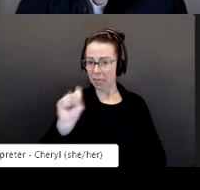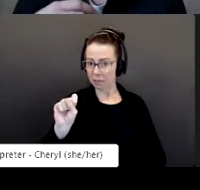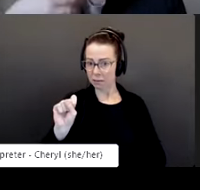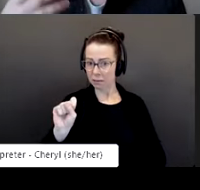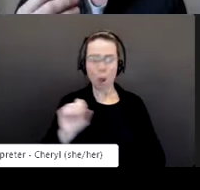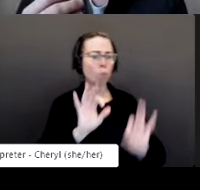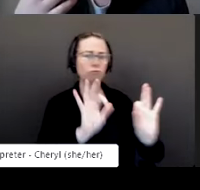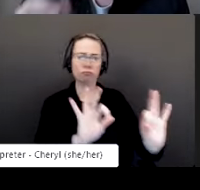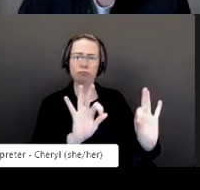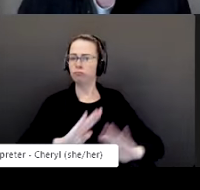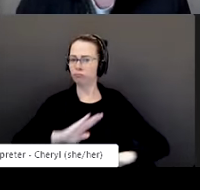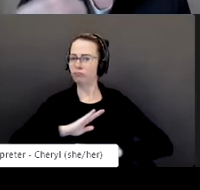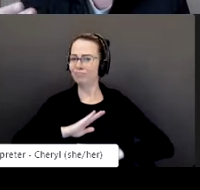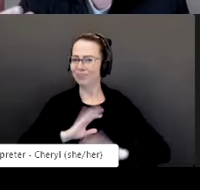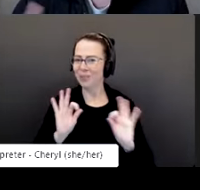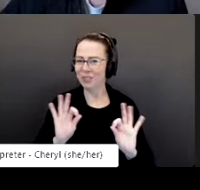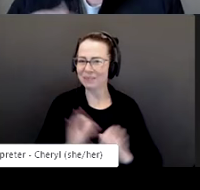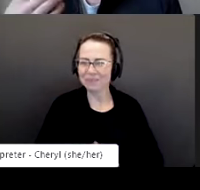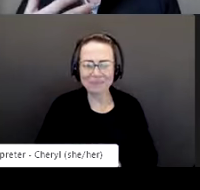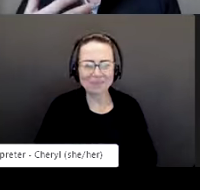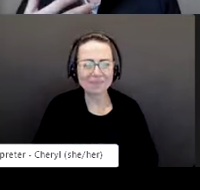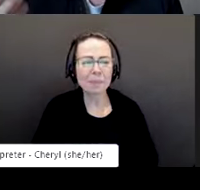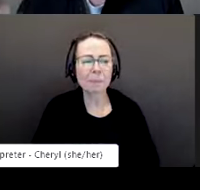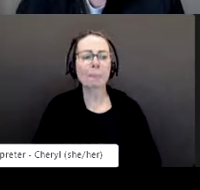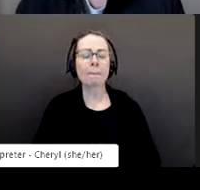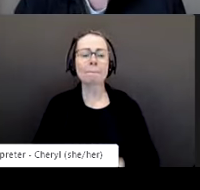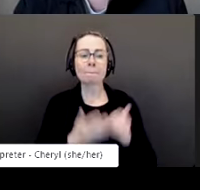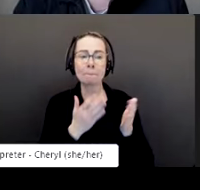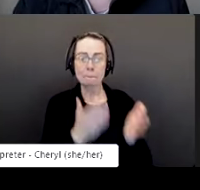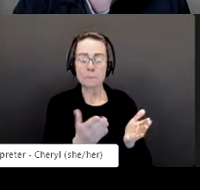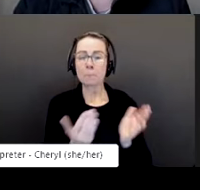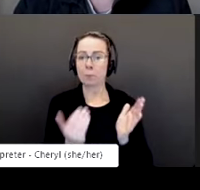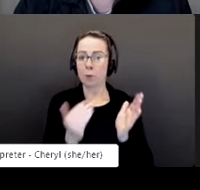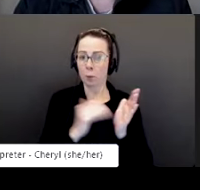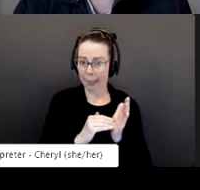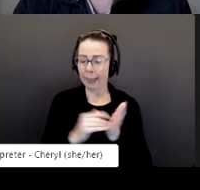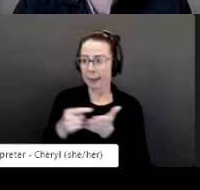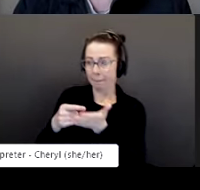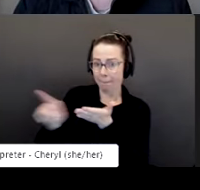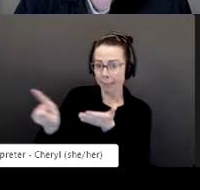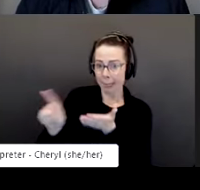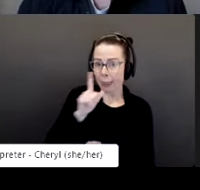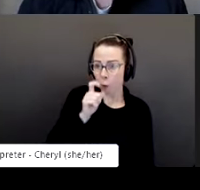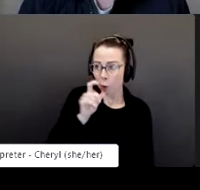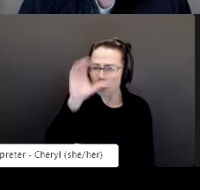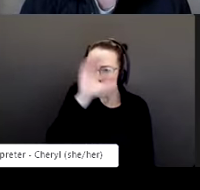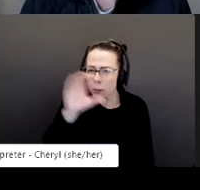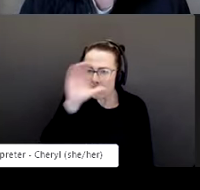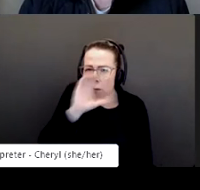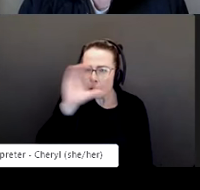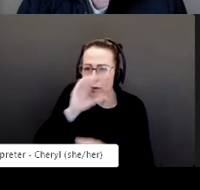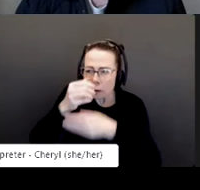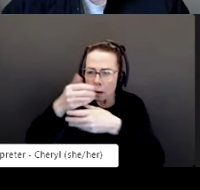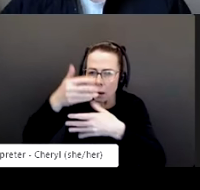So as long as you know who the payee is, and that should be the name of the organization and your account, you can add a